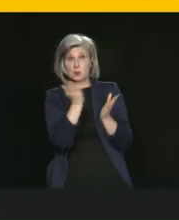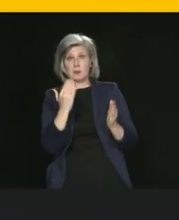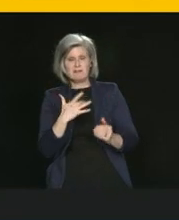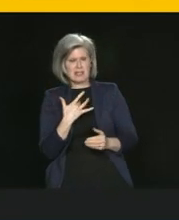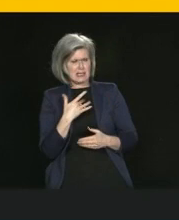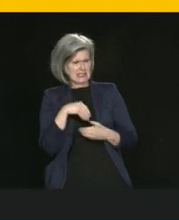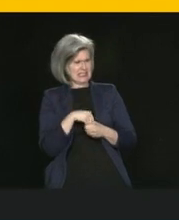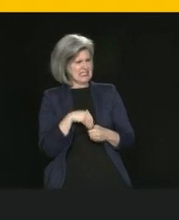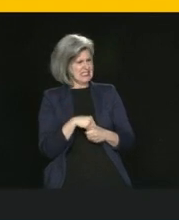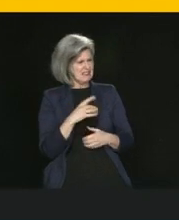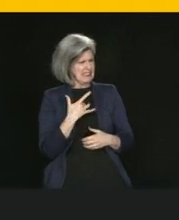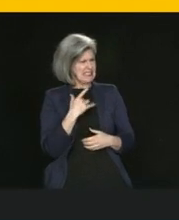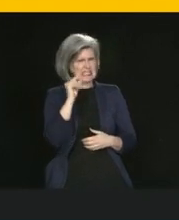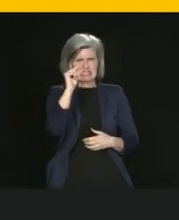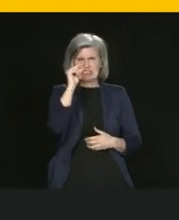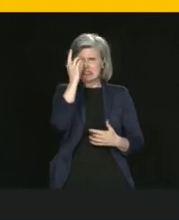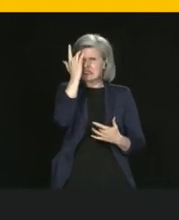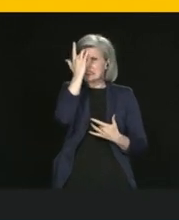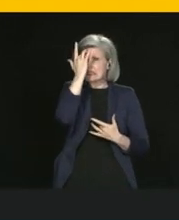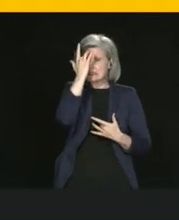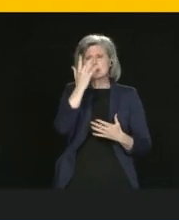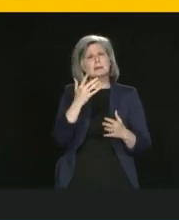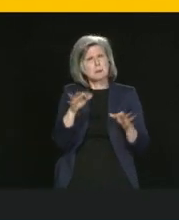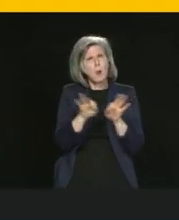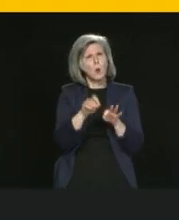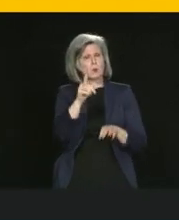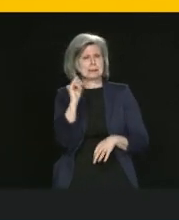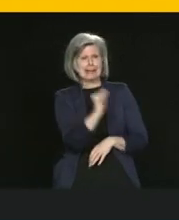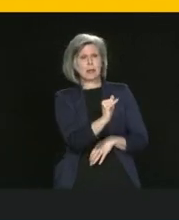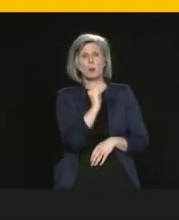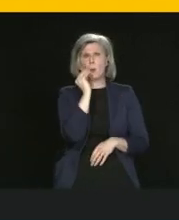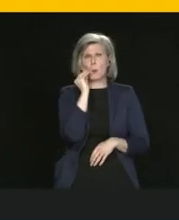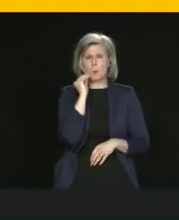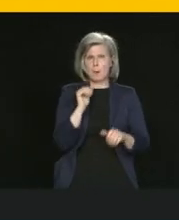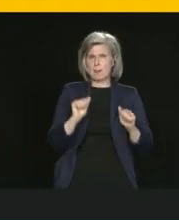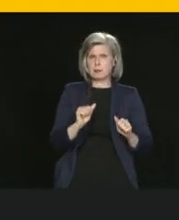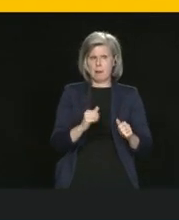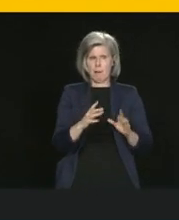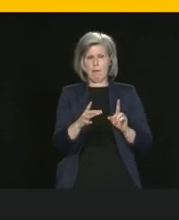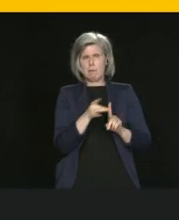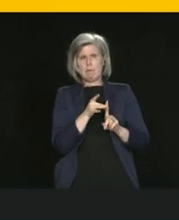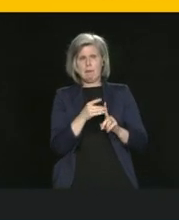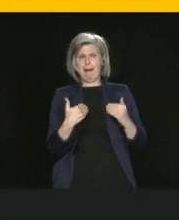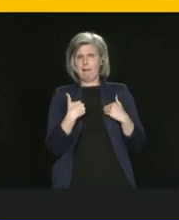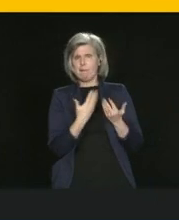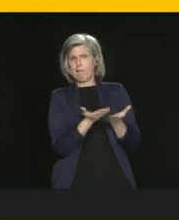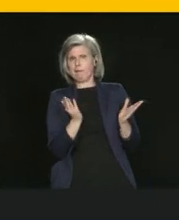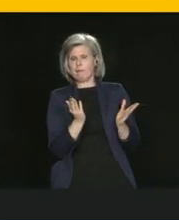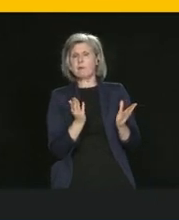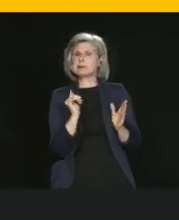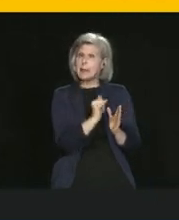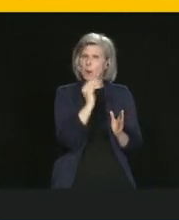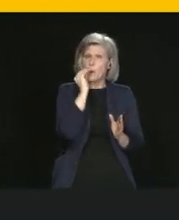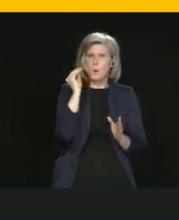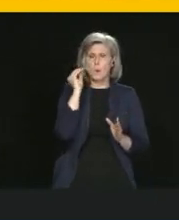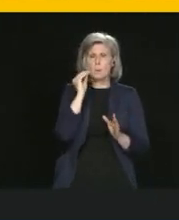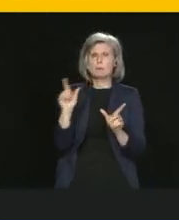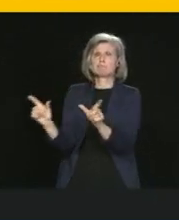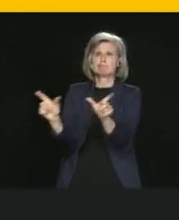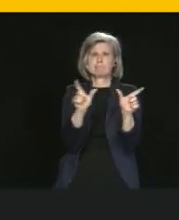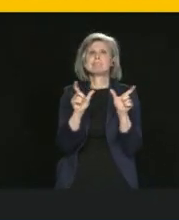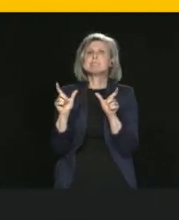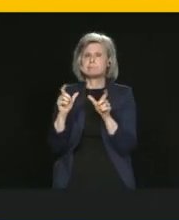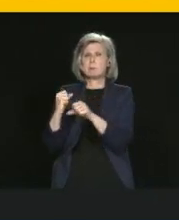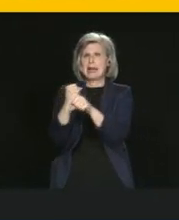away from others to prevent spreading the virus. Thank you. Merci, Dr. Nu. Thank you, Dr. New. We'll hear from